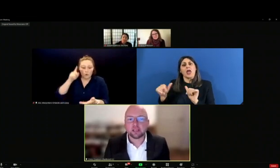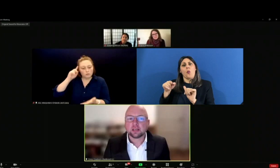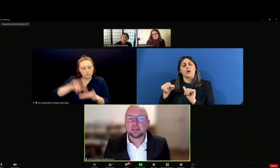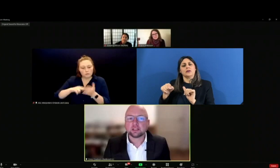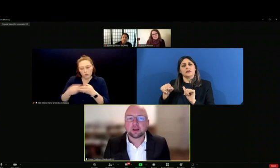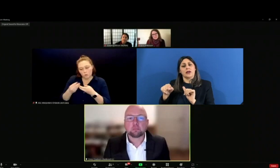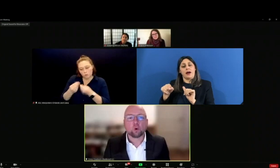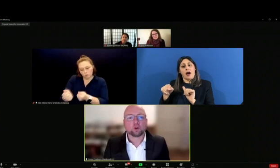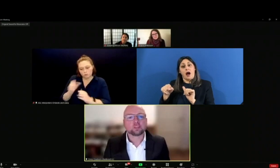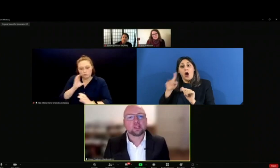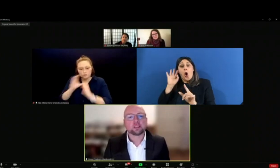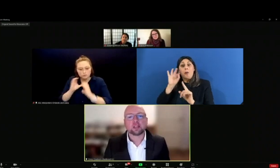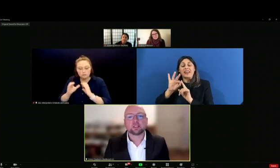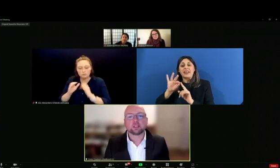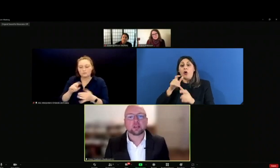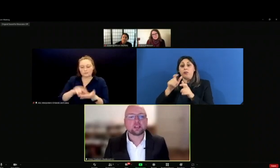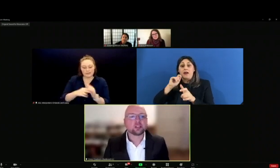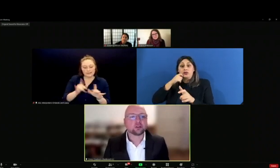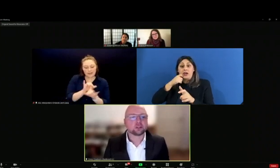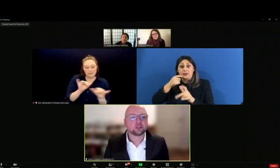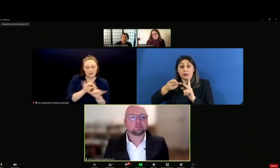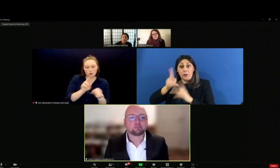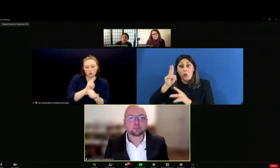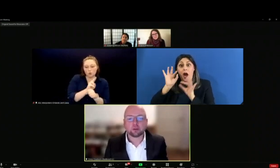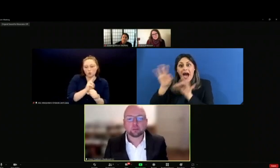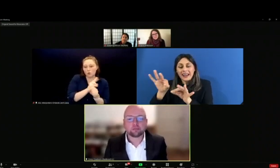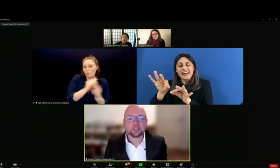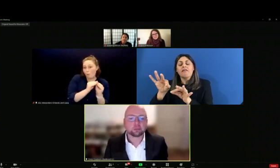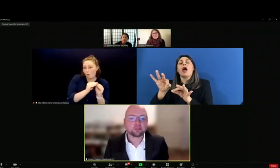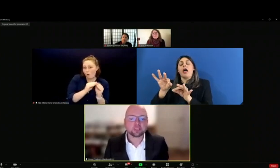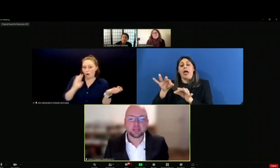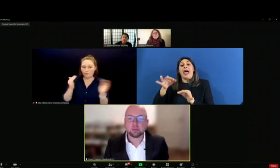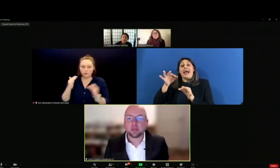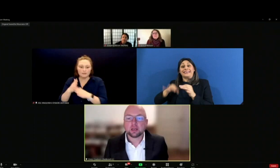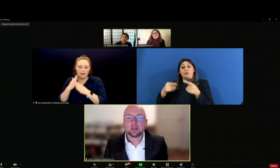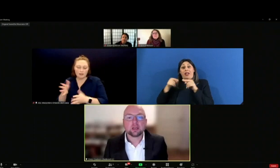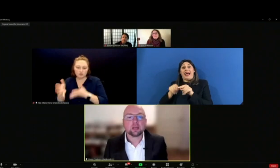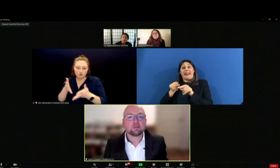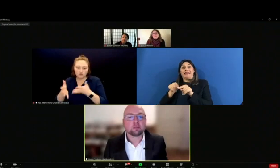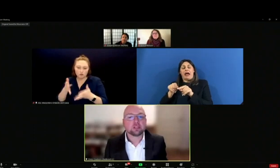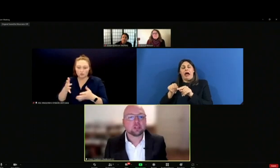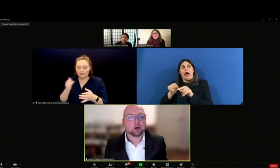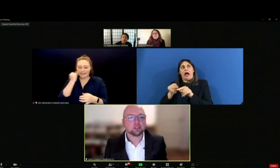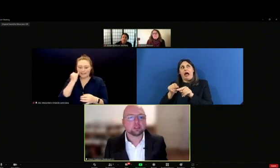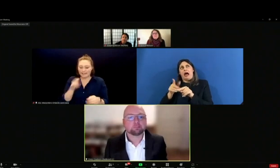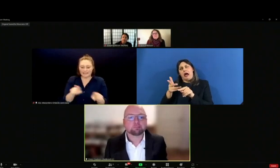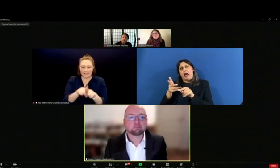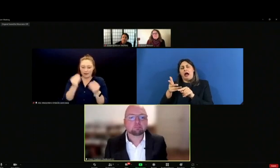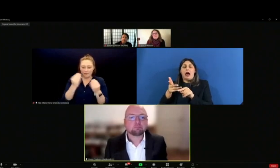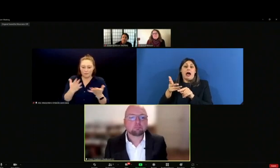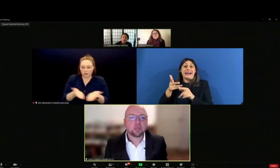simultaneity is found more in signers than in silent gesturers when faced with the same information